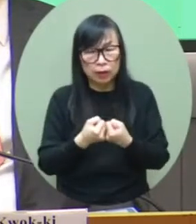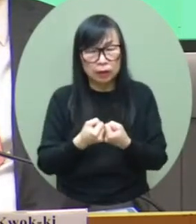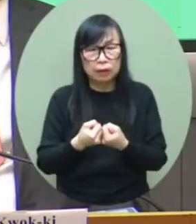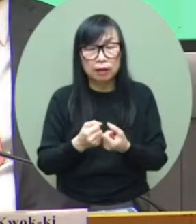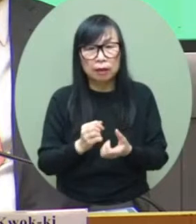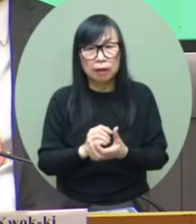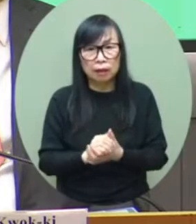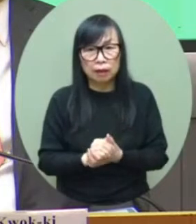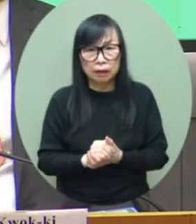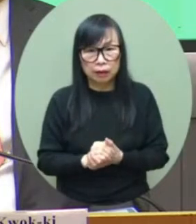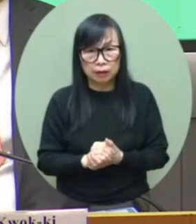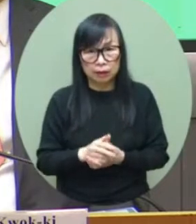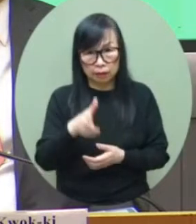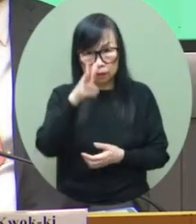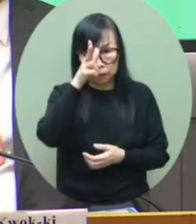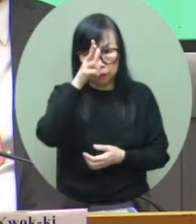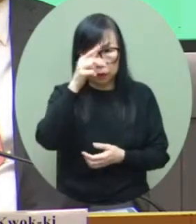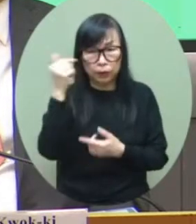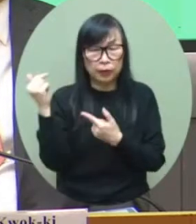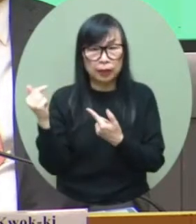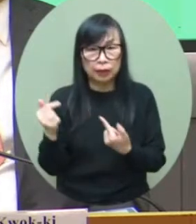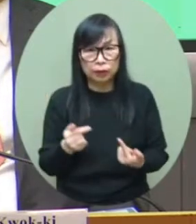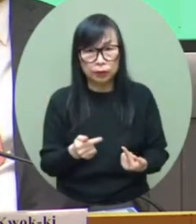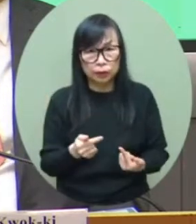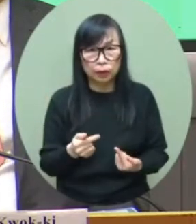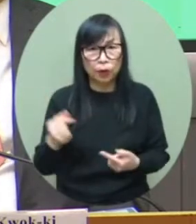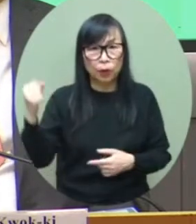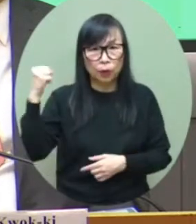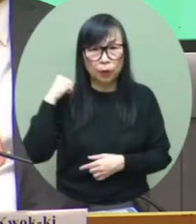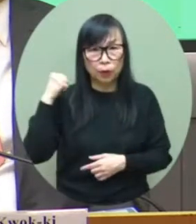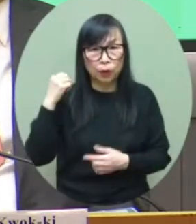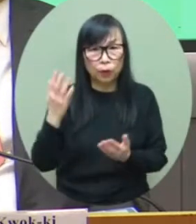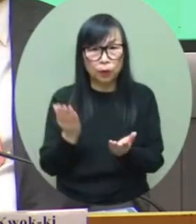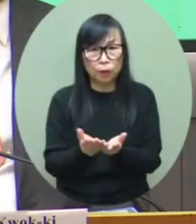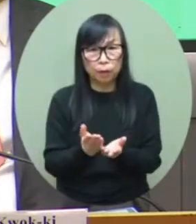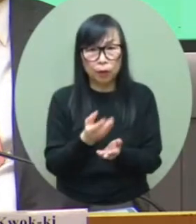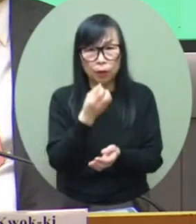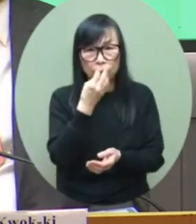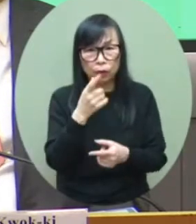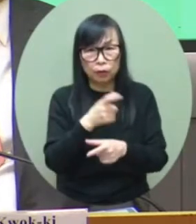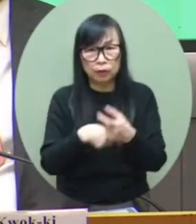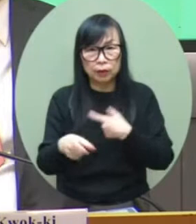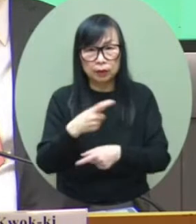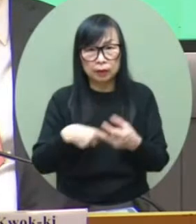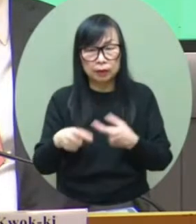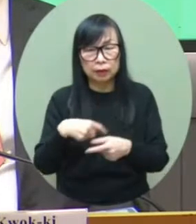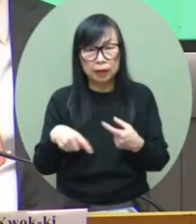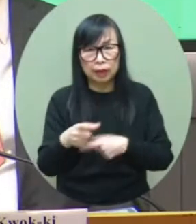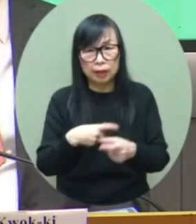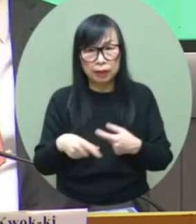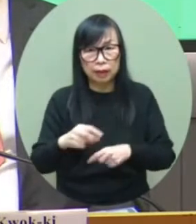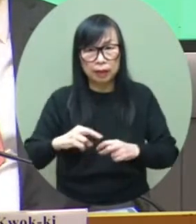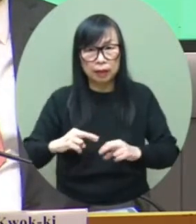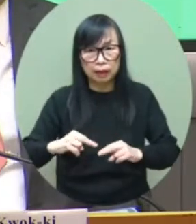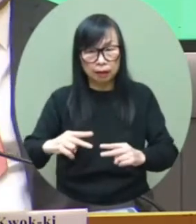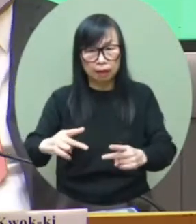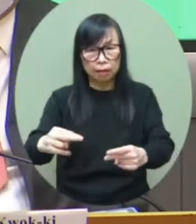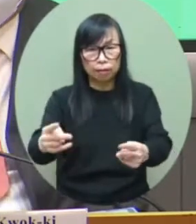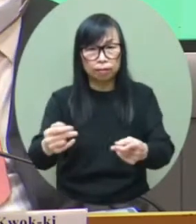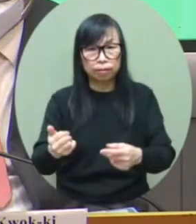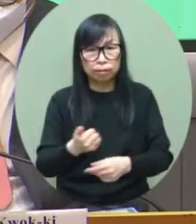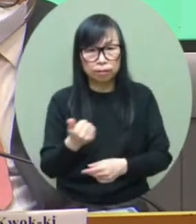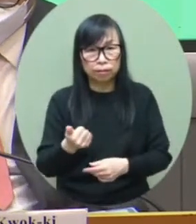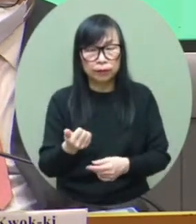be working to ensure that Hong Kong developed economically and also to ensure that we remain